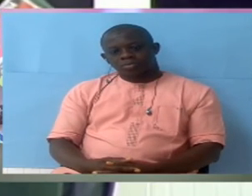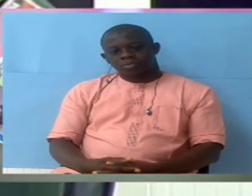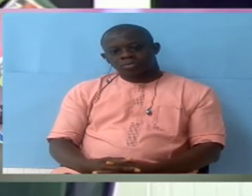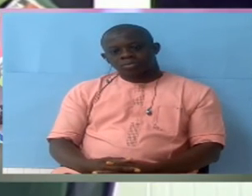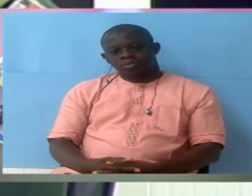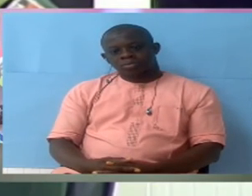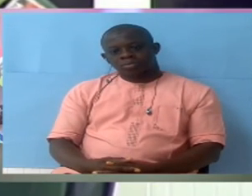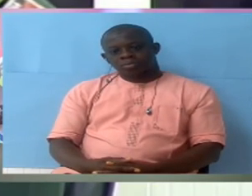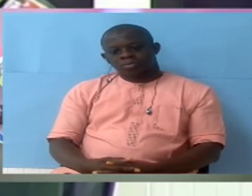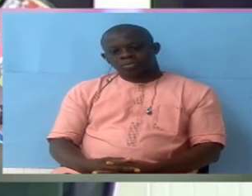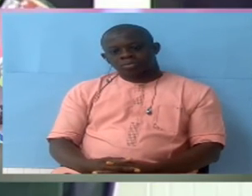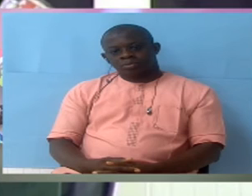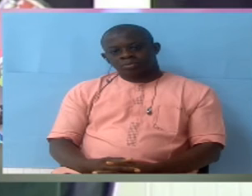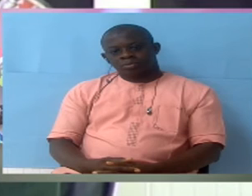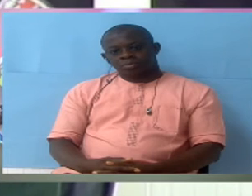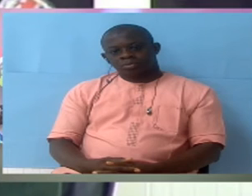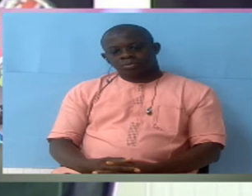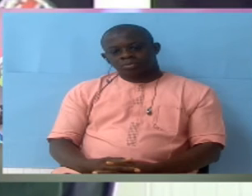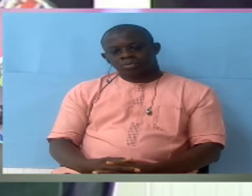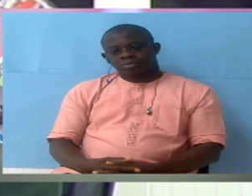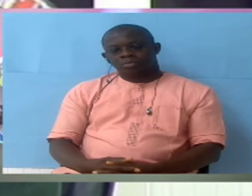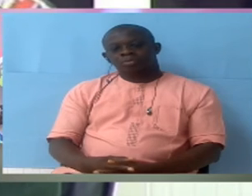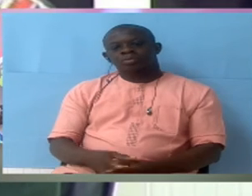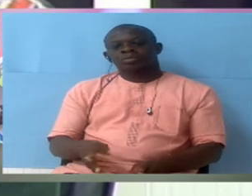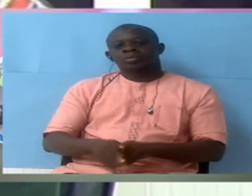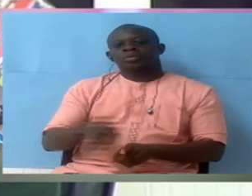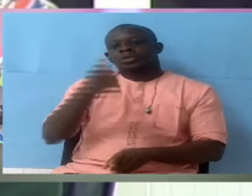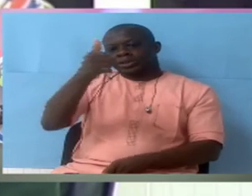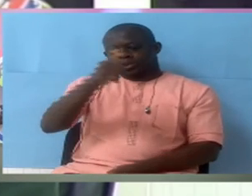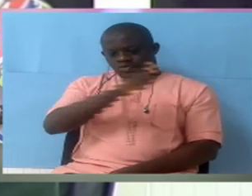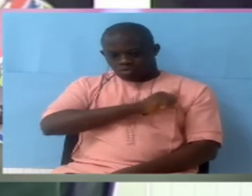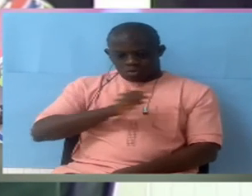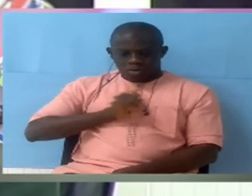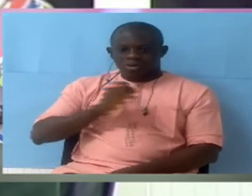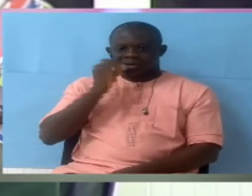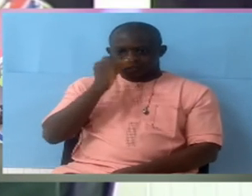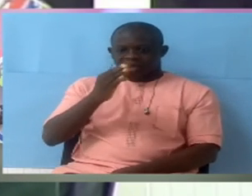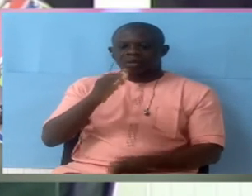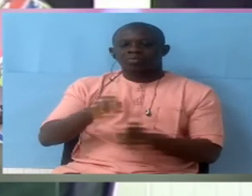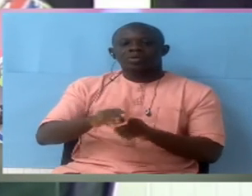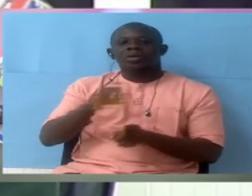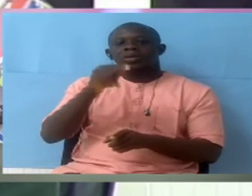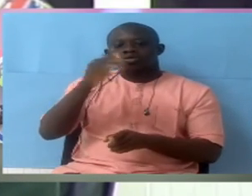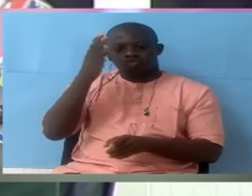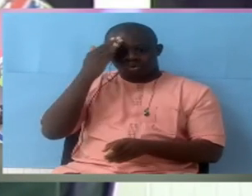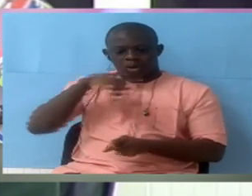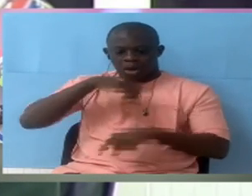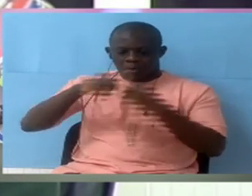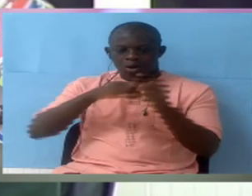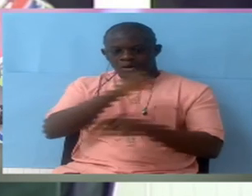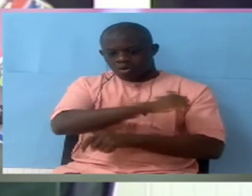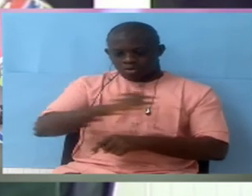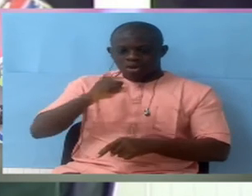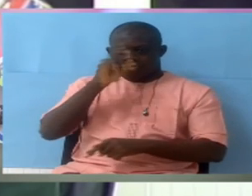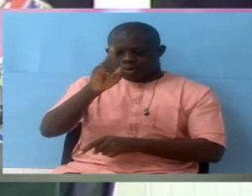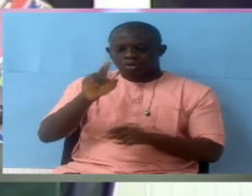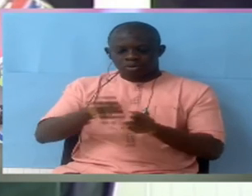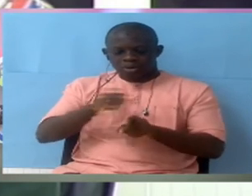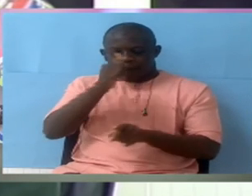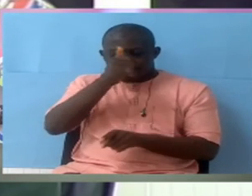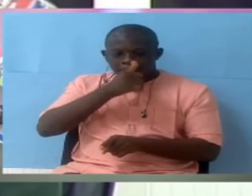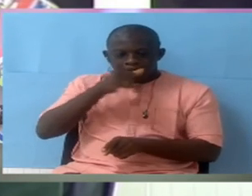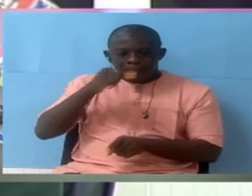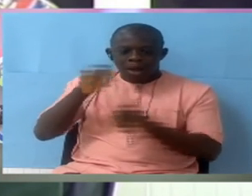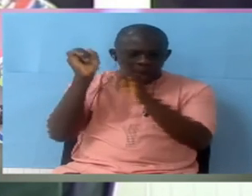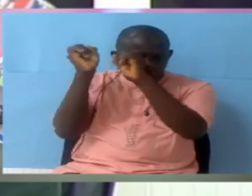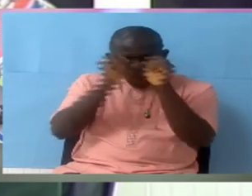I think 6 of us were charged with concealment of treason. Fogna juroom ben ci ñun lañ waxon ne dañ xamone ne ñu